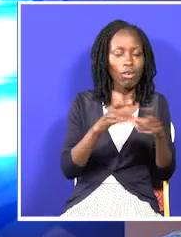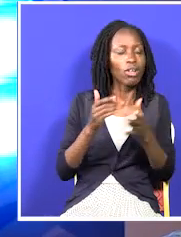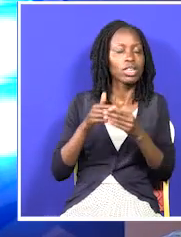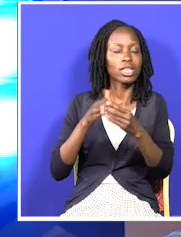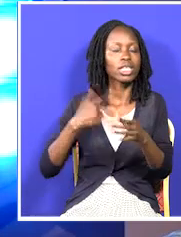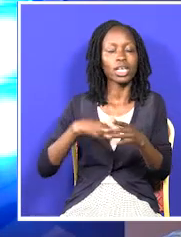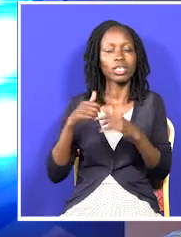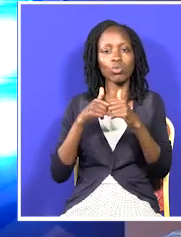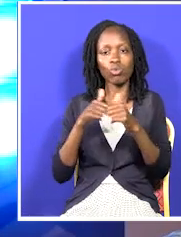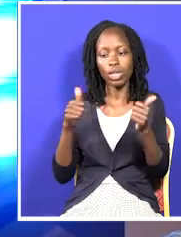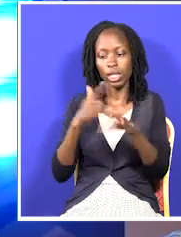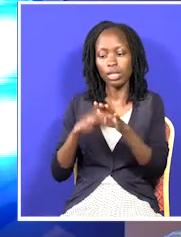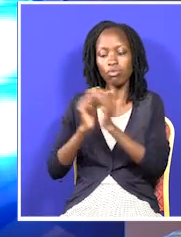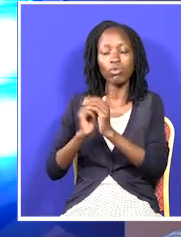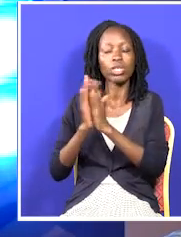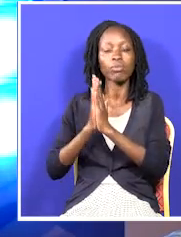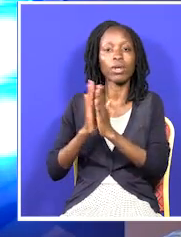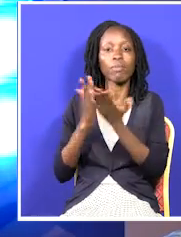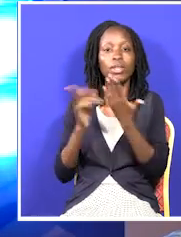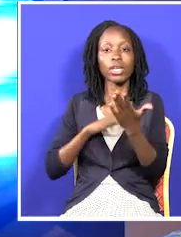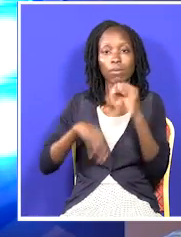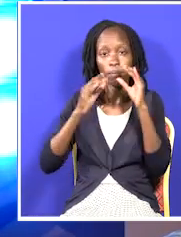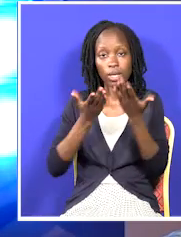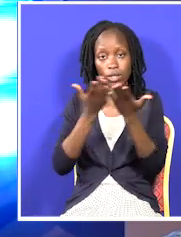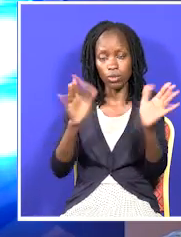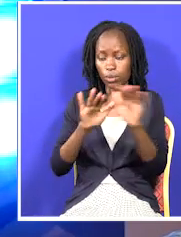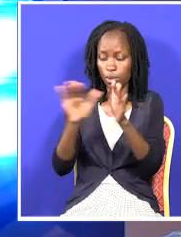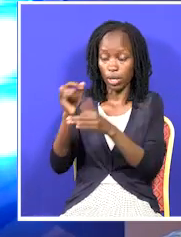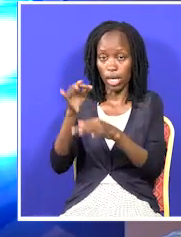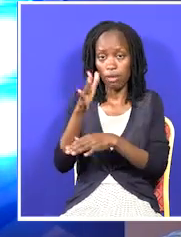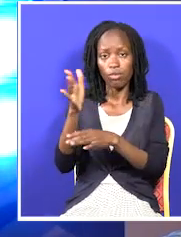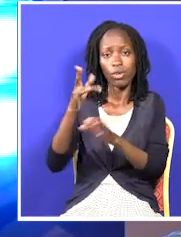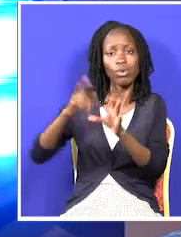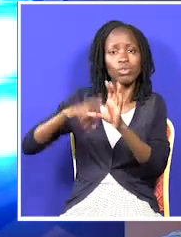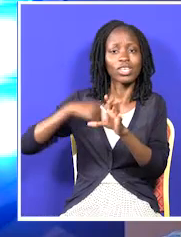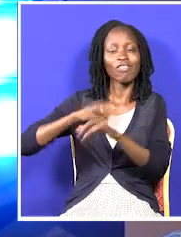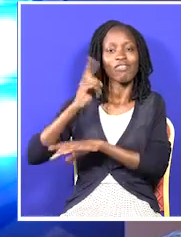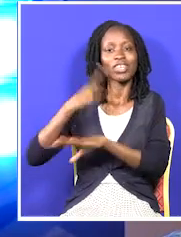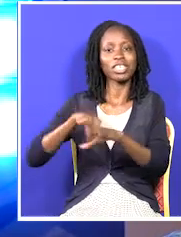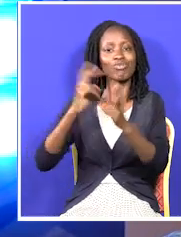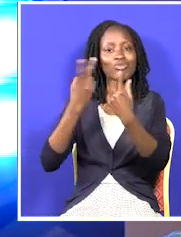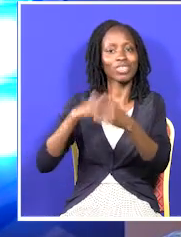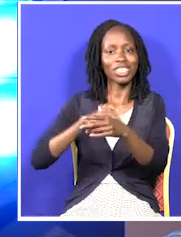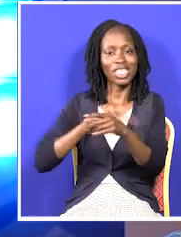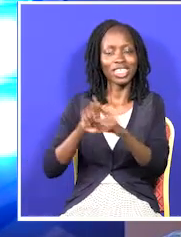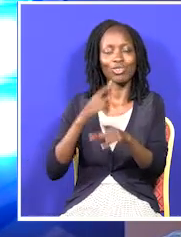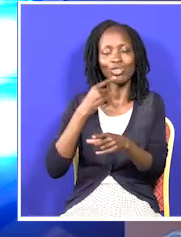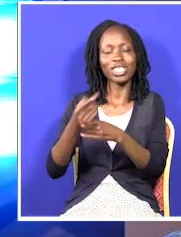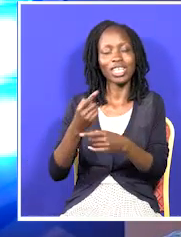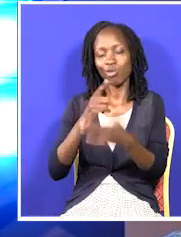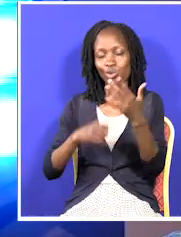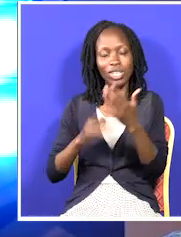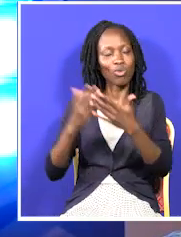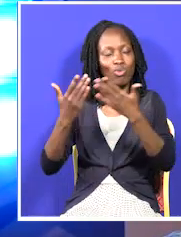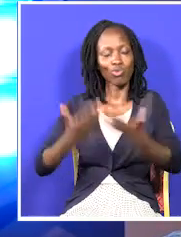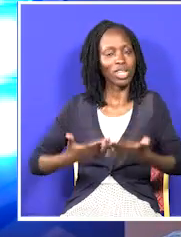in time of worship and prayer. May the Lord bless you. And if you are there and you're joining us for the very first time, we want to say karibu